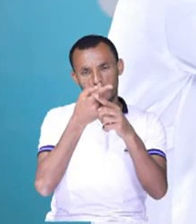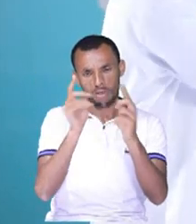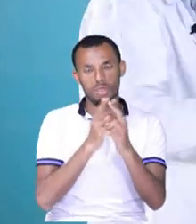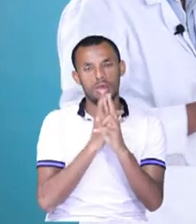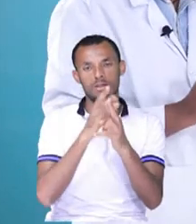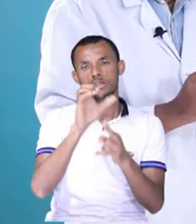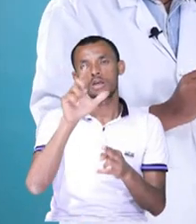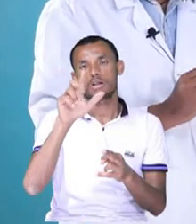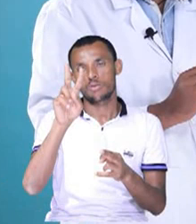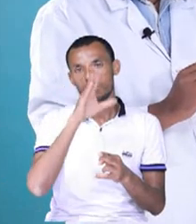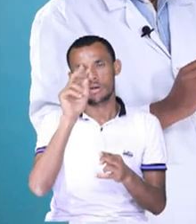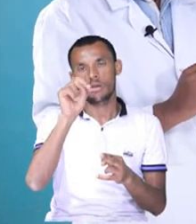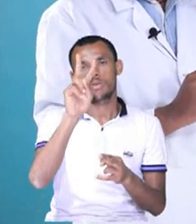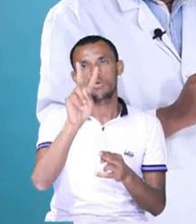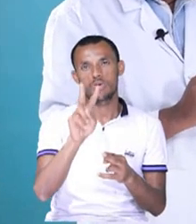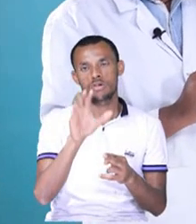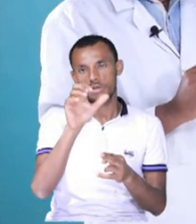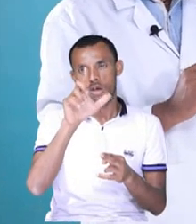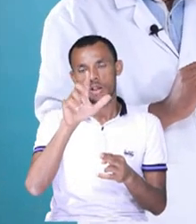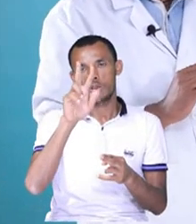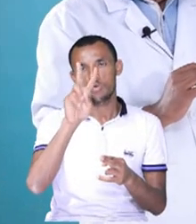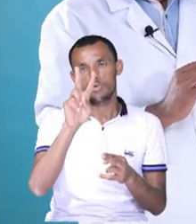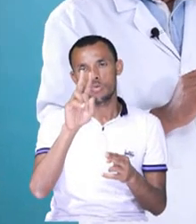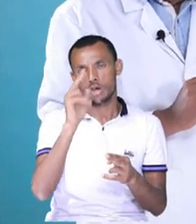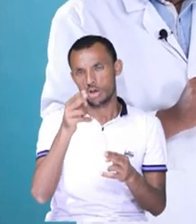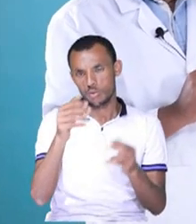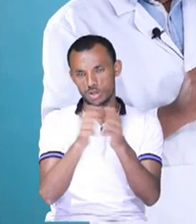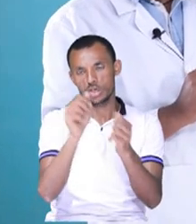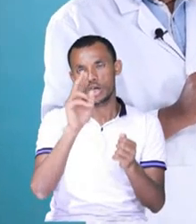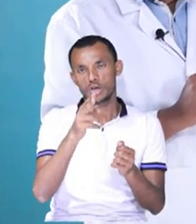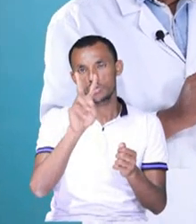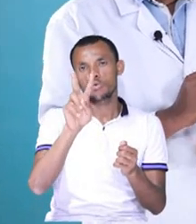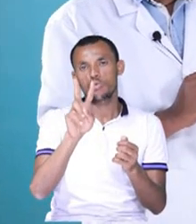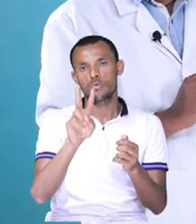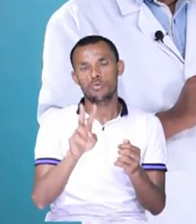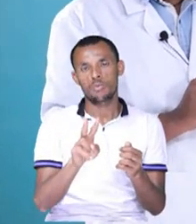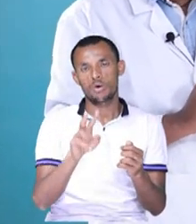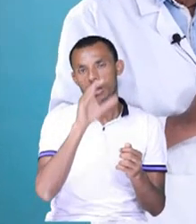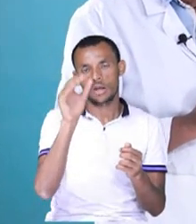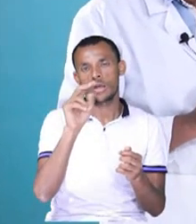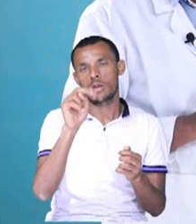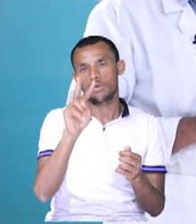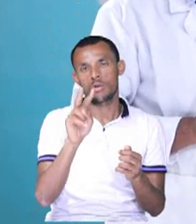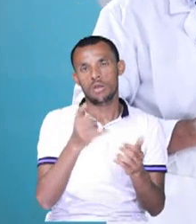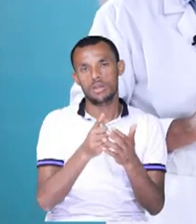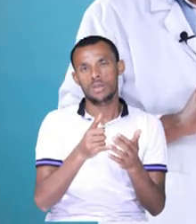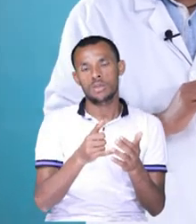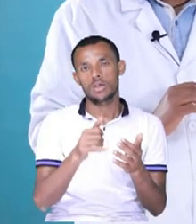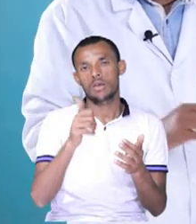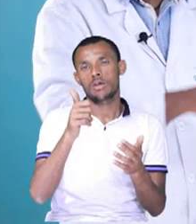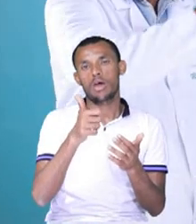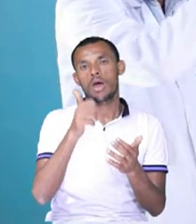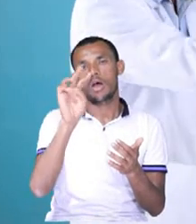reactant, Cl2 and N2. Cl2 reacts with H2, N2 is react with 3H2. It gives ammonia, a slow